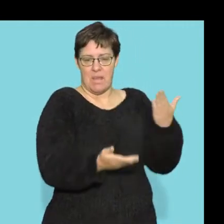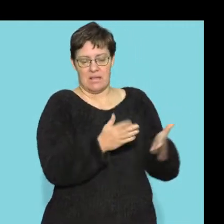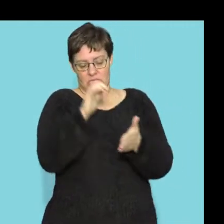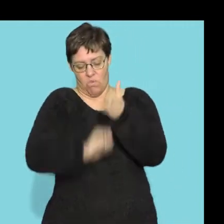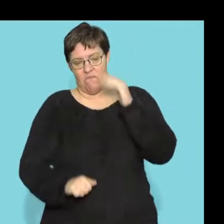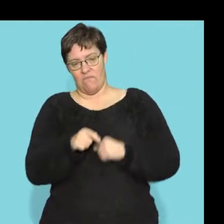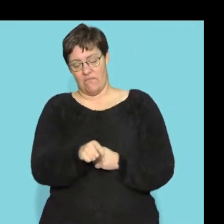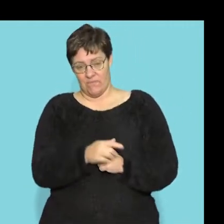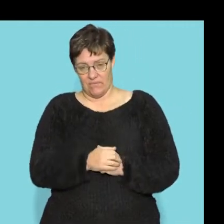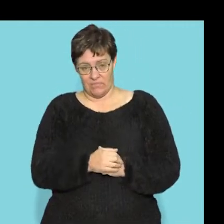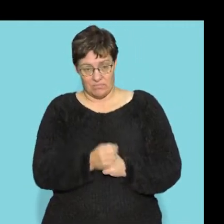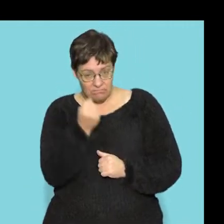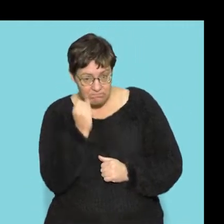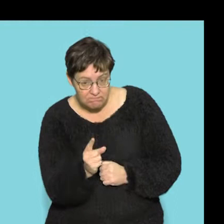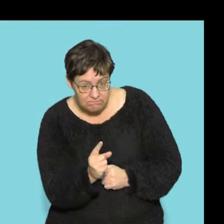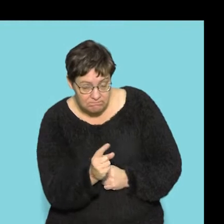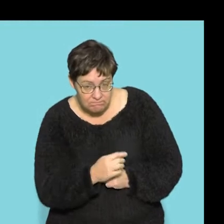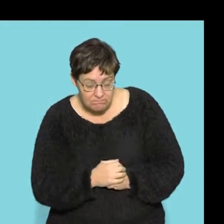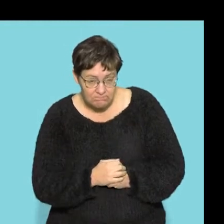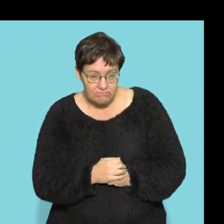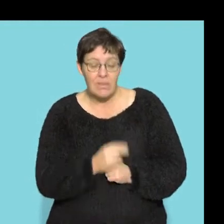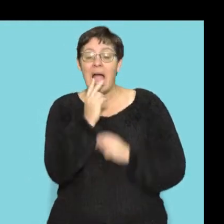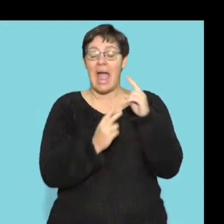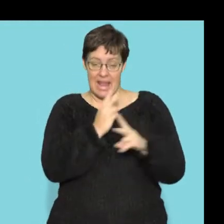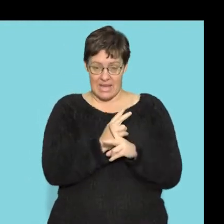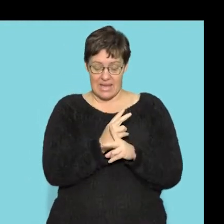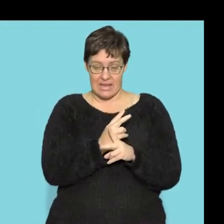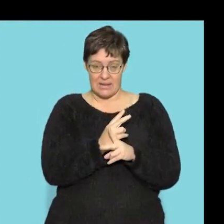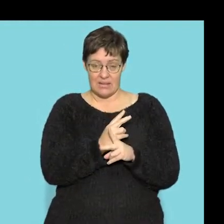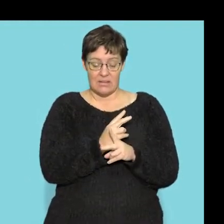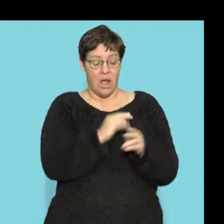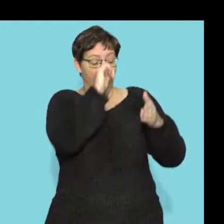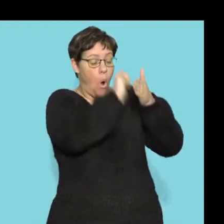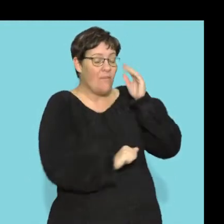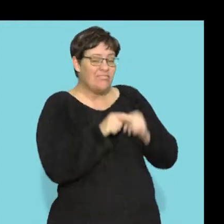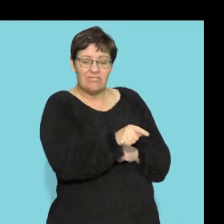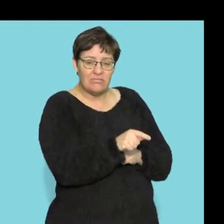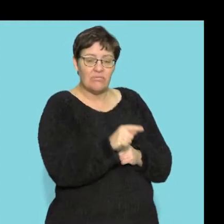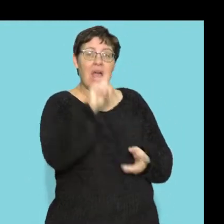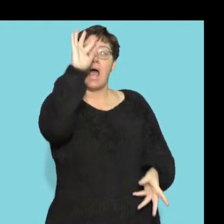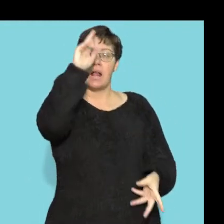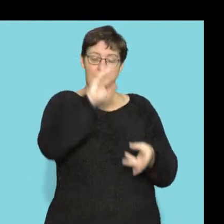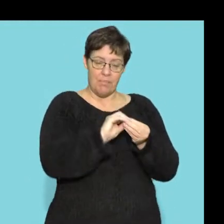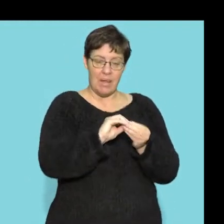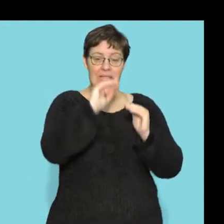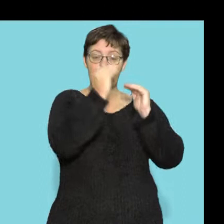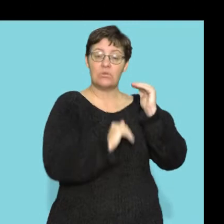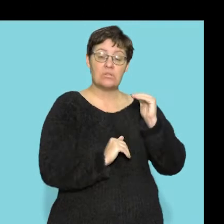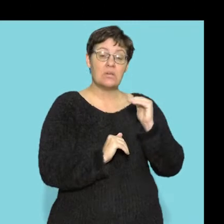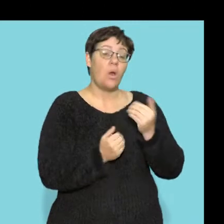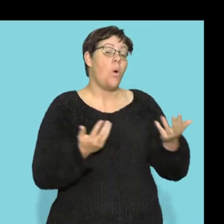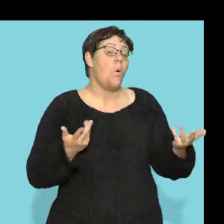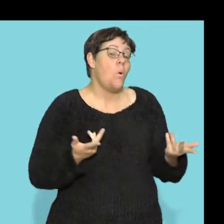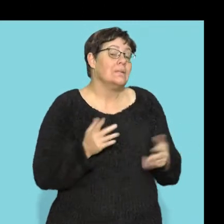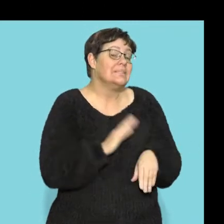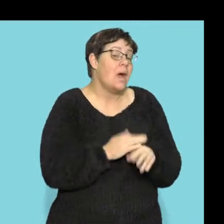subtract. Got it? I repeat, you subtract the accumulated depreciation at the beginning